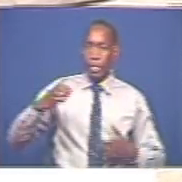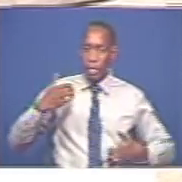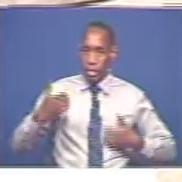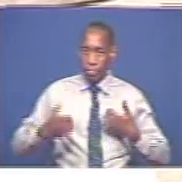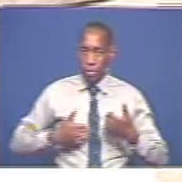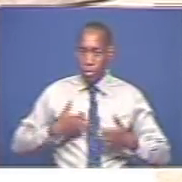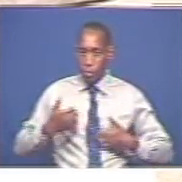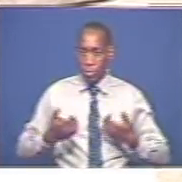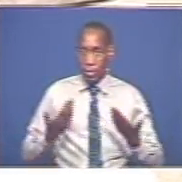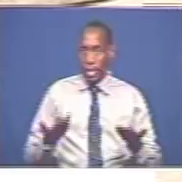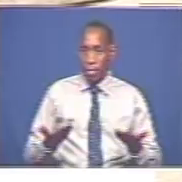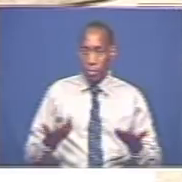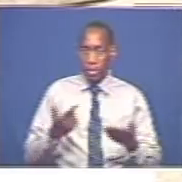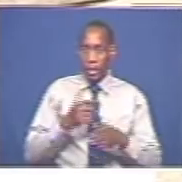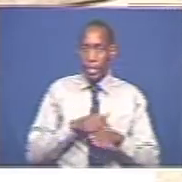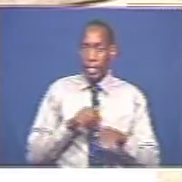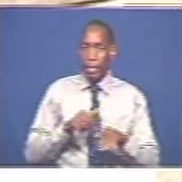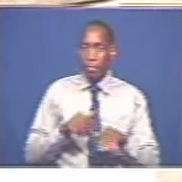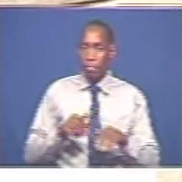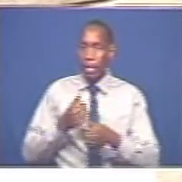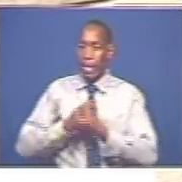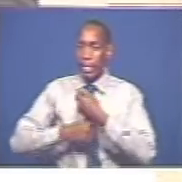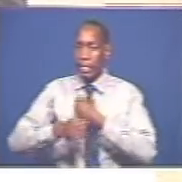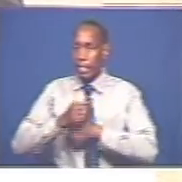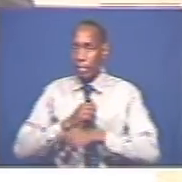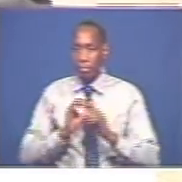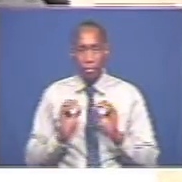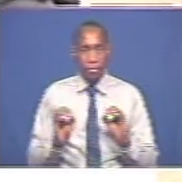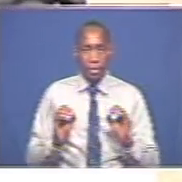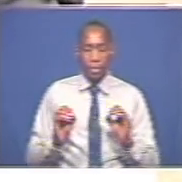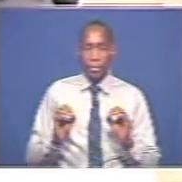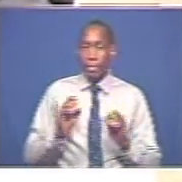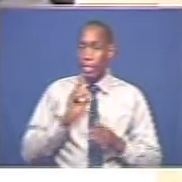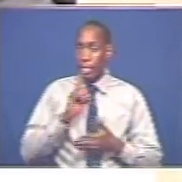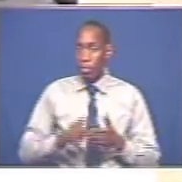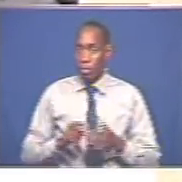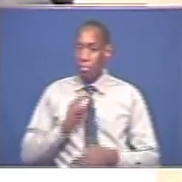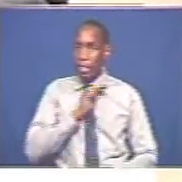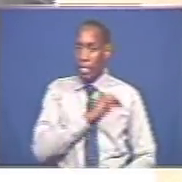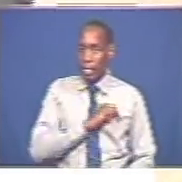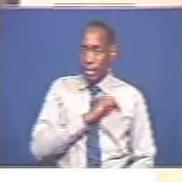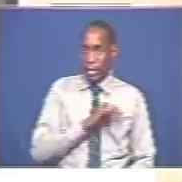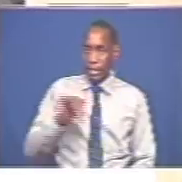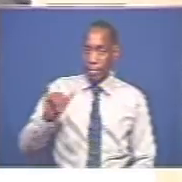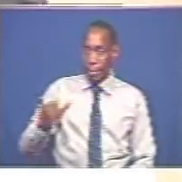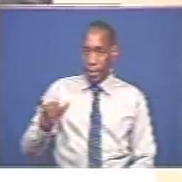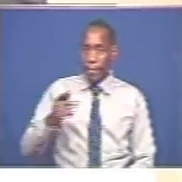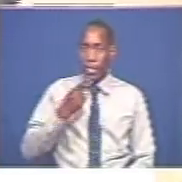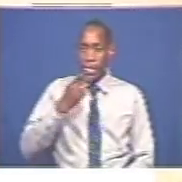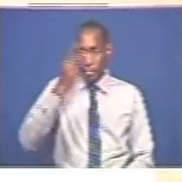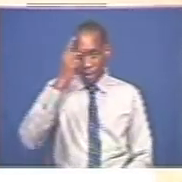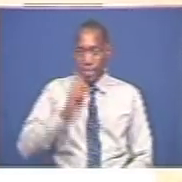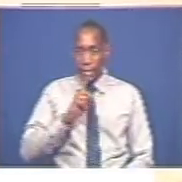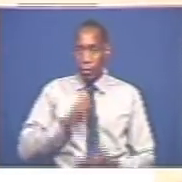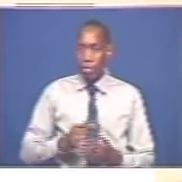when they lay back and they're not as active, you can say that is their nature. As parents, we just know that they are